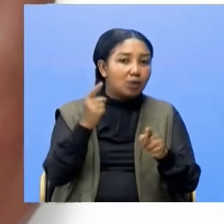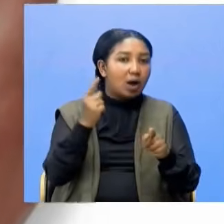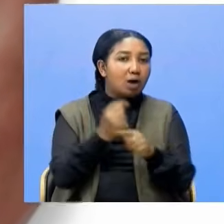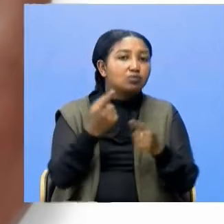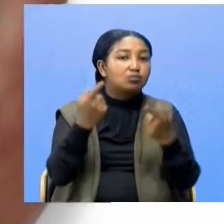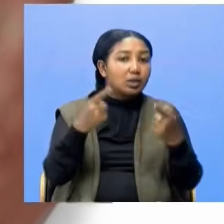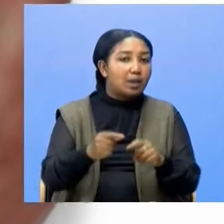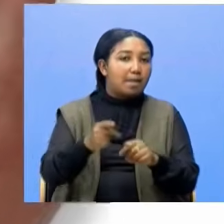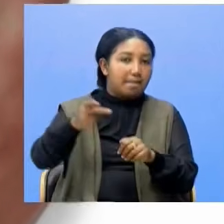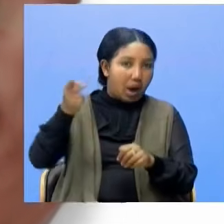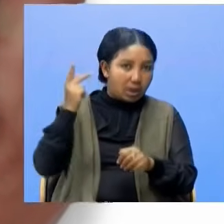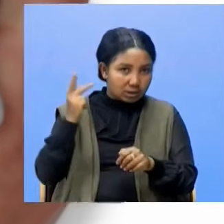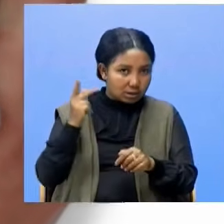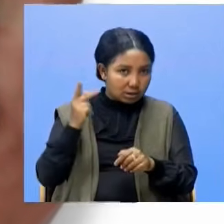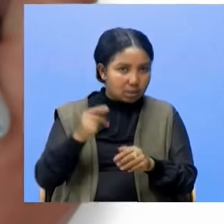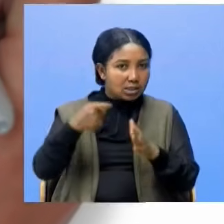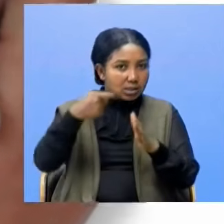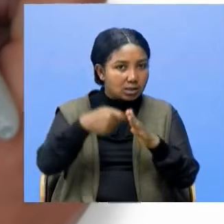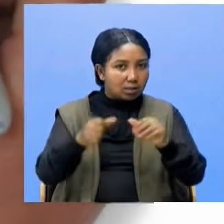till present.